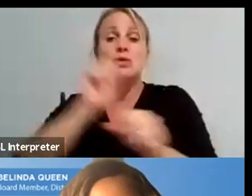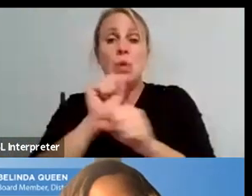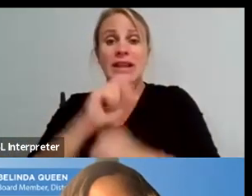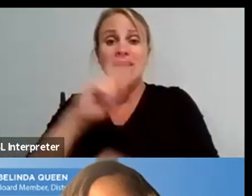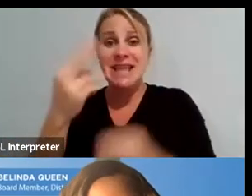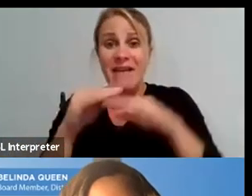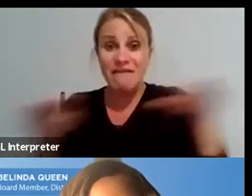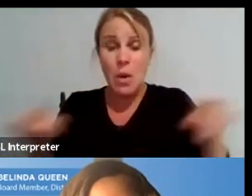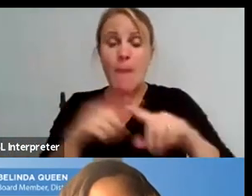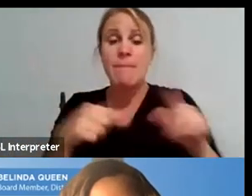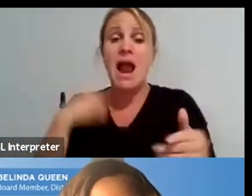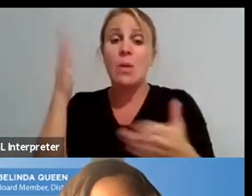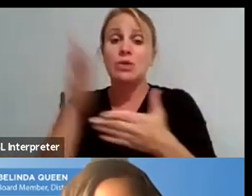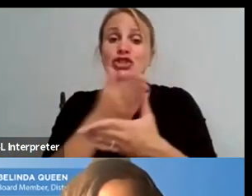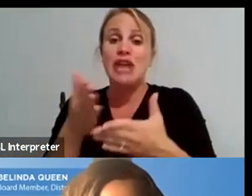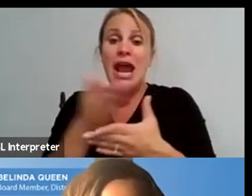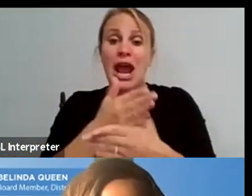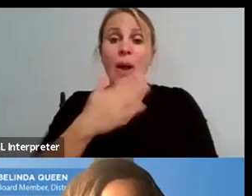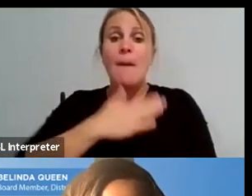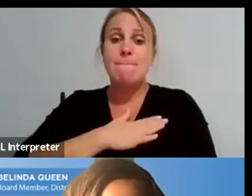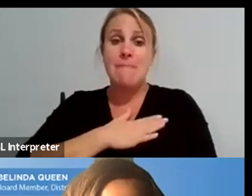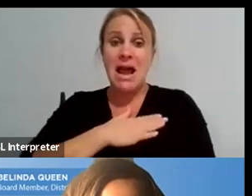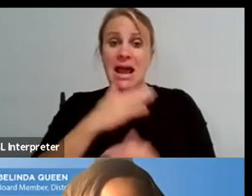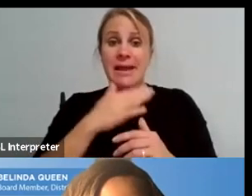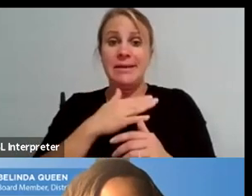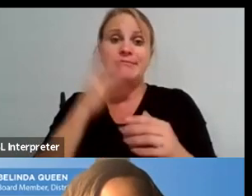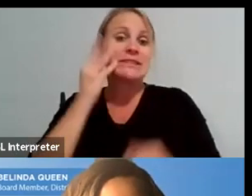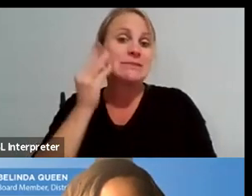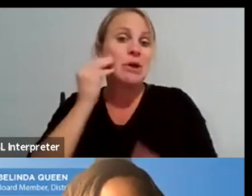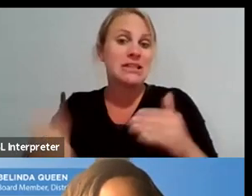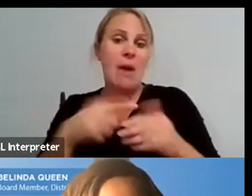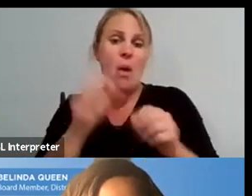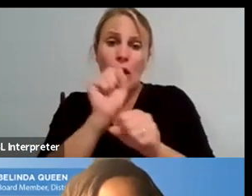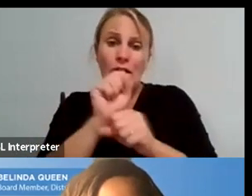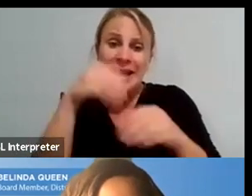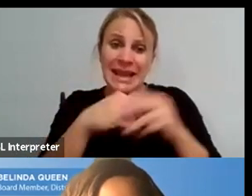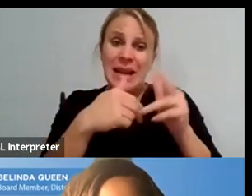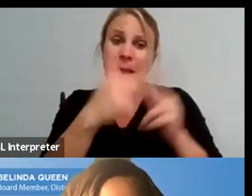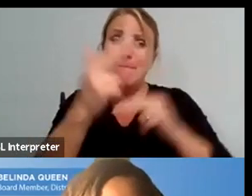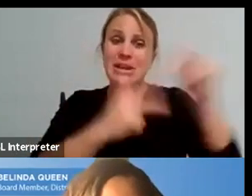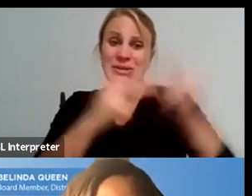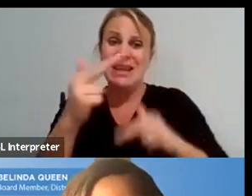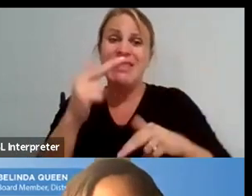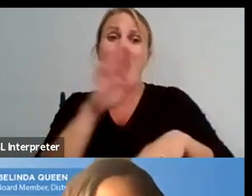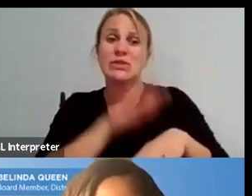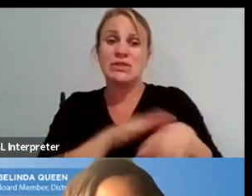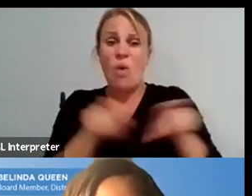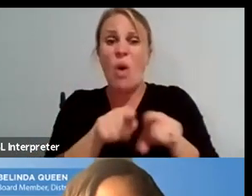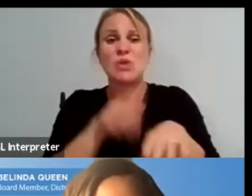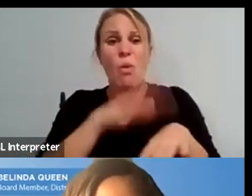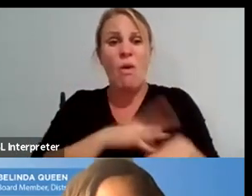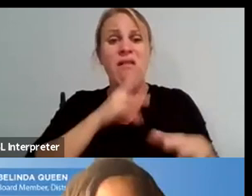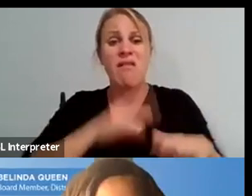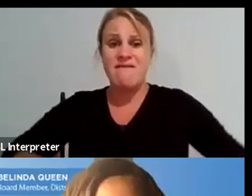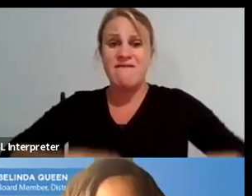building that was eroded with mold and mildew because it was built on a floodplain. And if